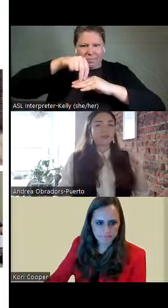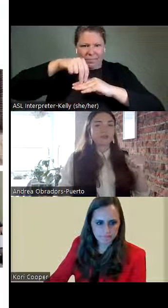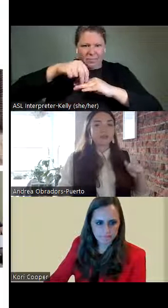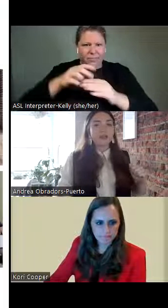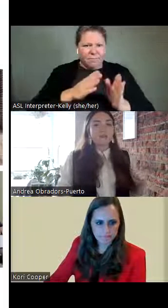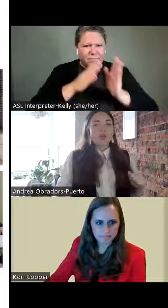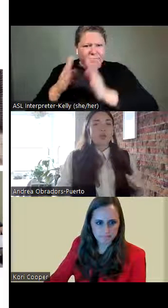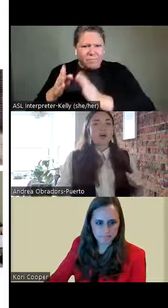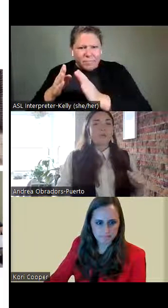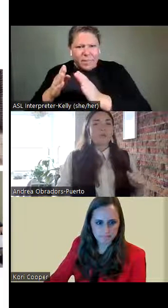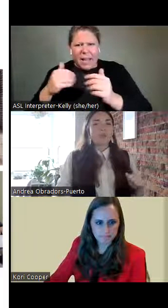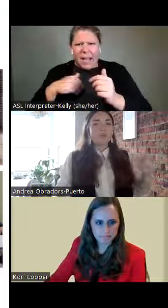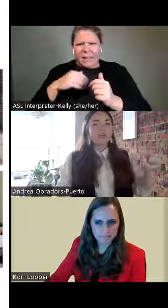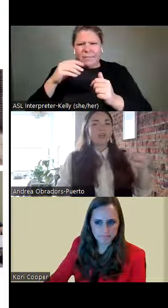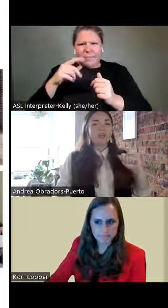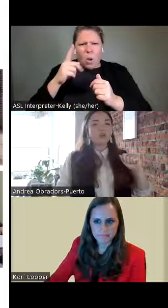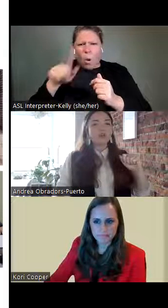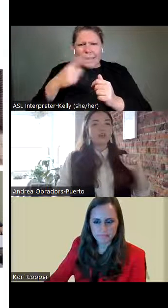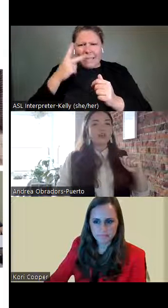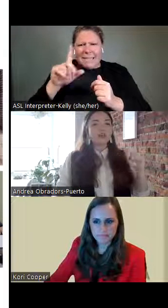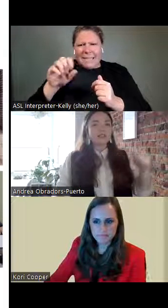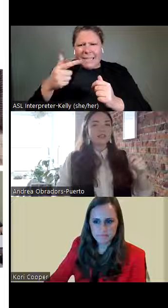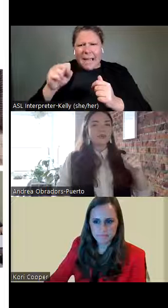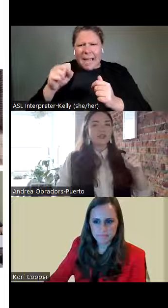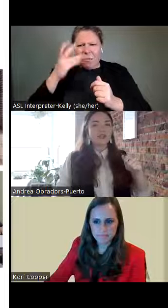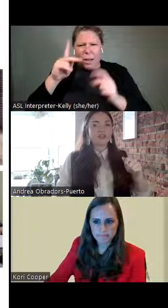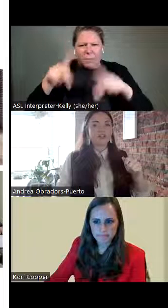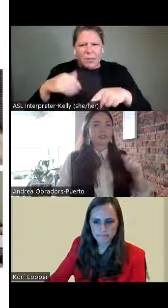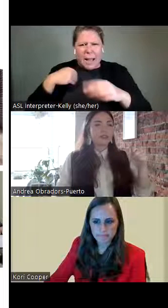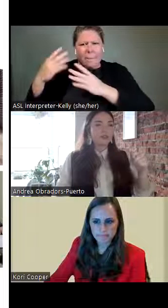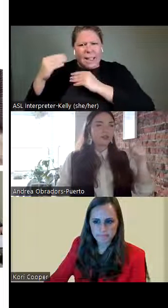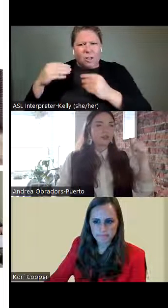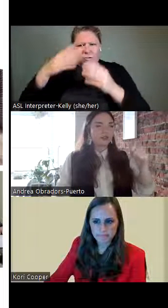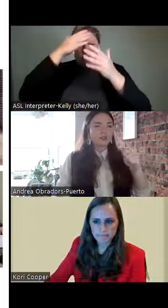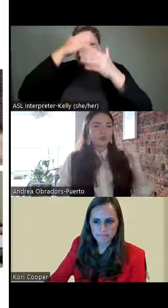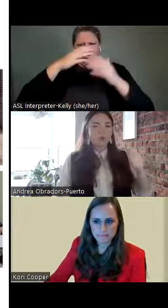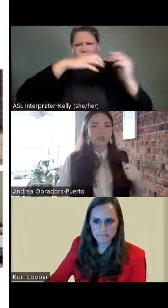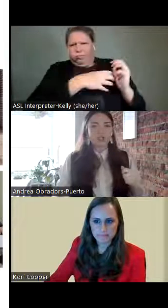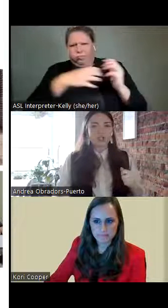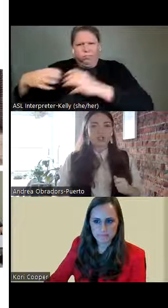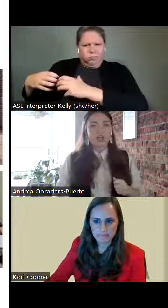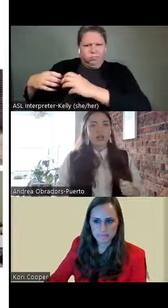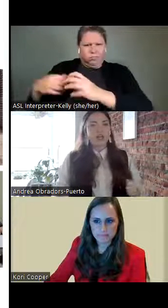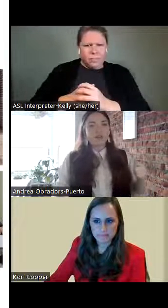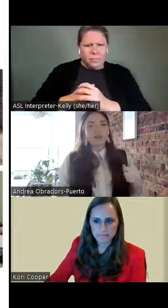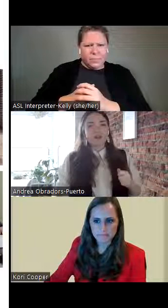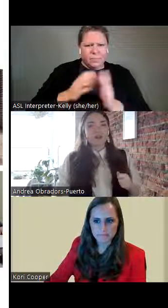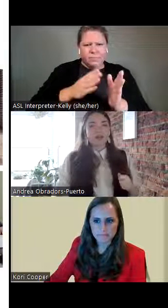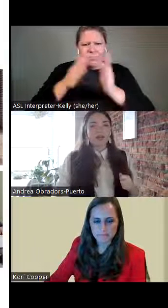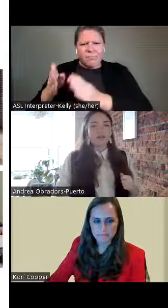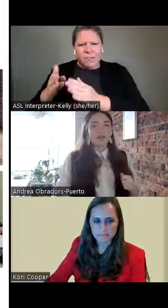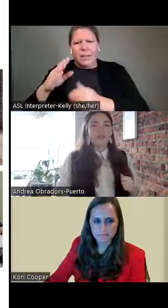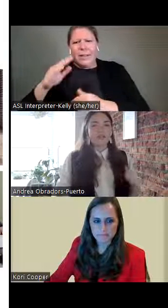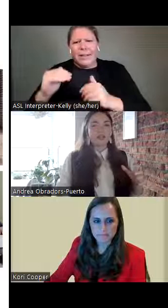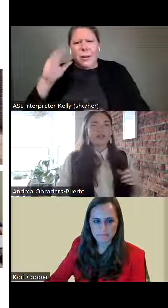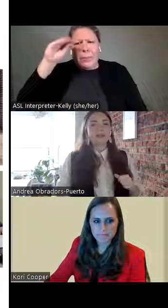to hide from. And a boy looking at his computer. He seems very focused, he's working hard. And then on the other